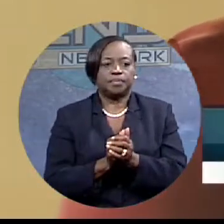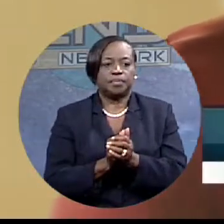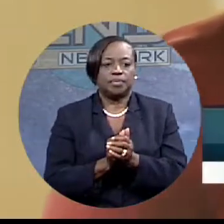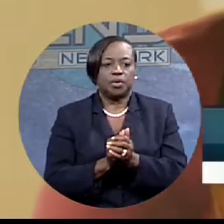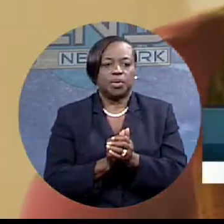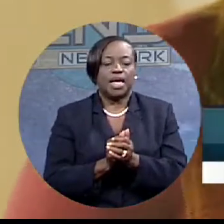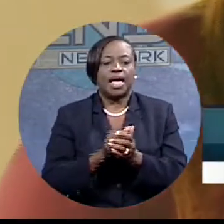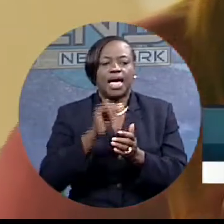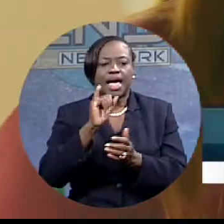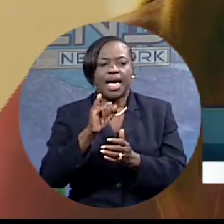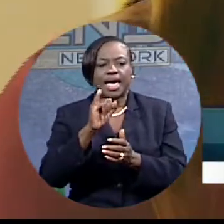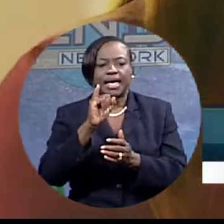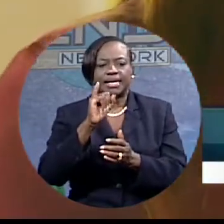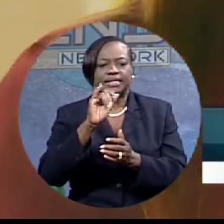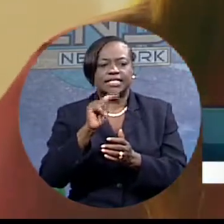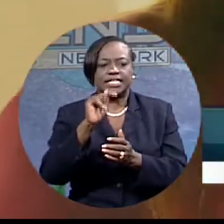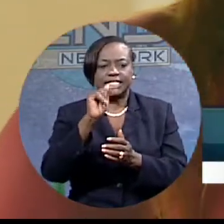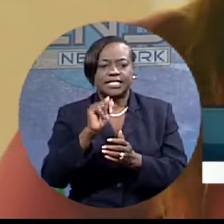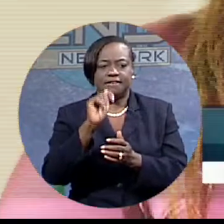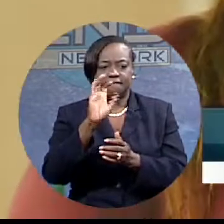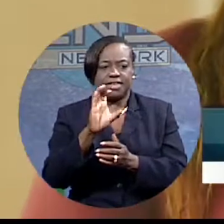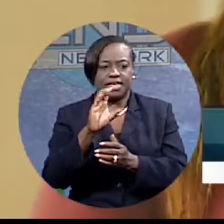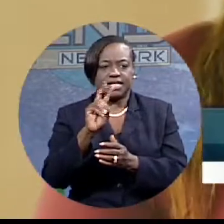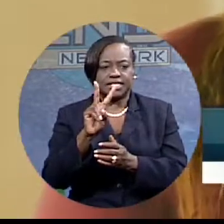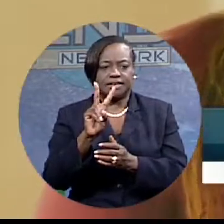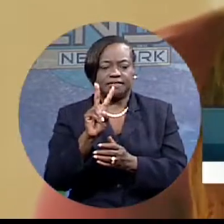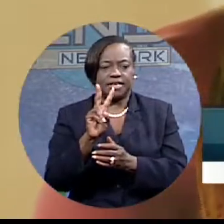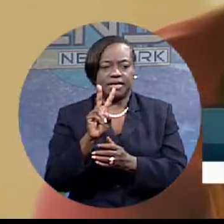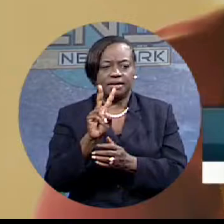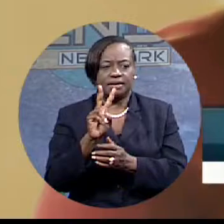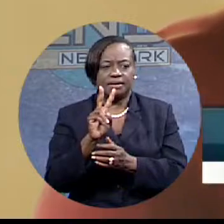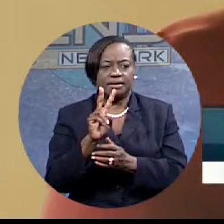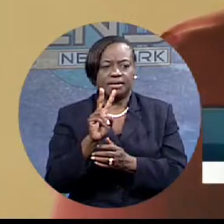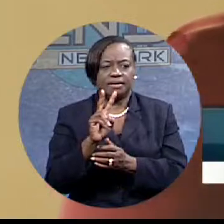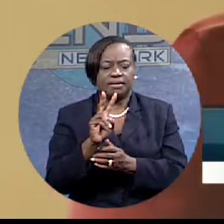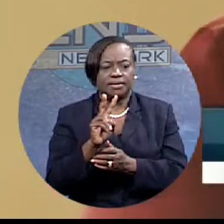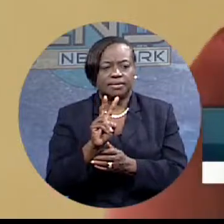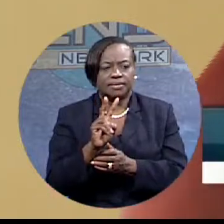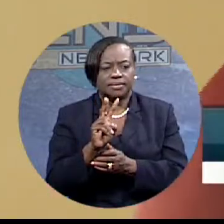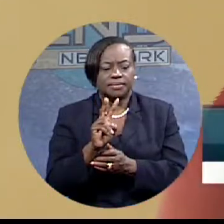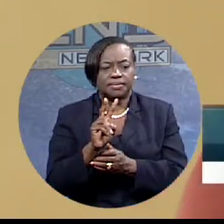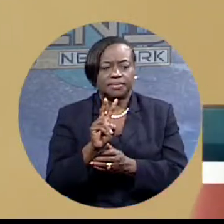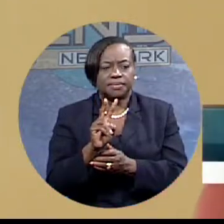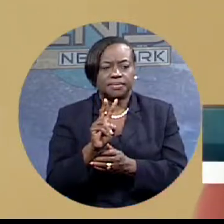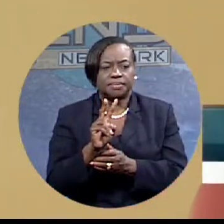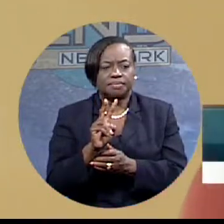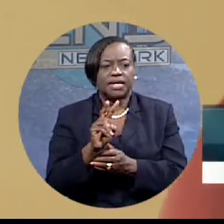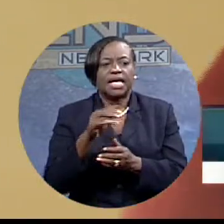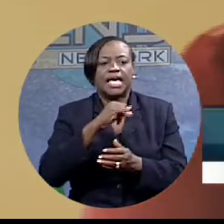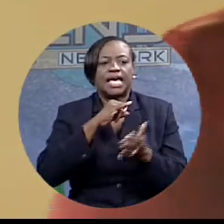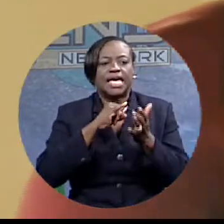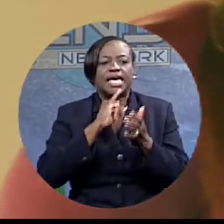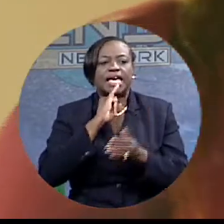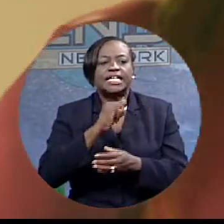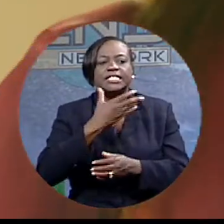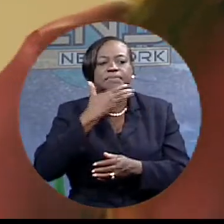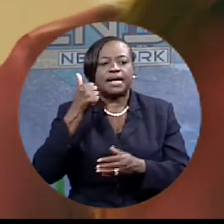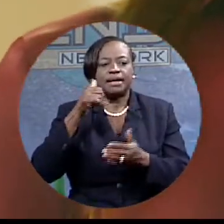call IPTV, which is, again, no offense and not stepping on any toes, better than the cable TV